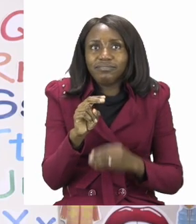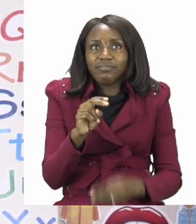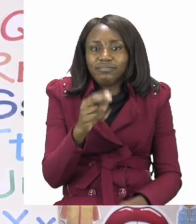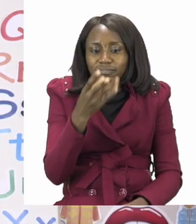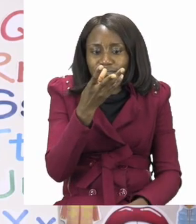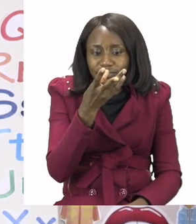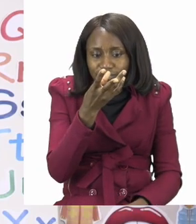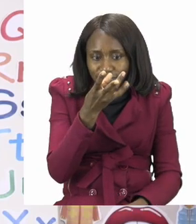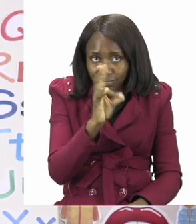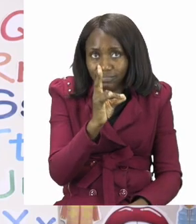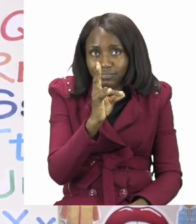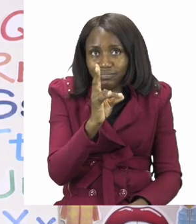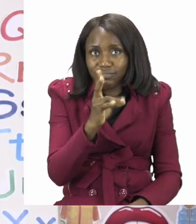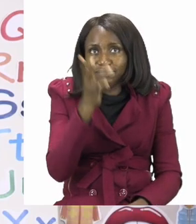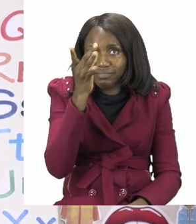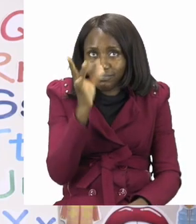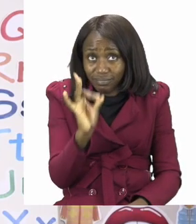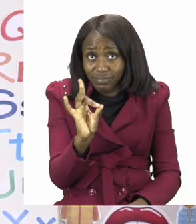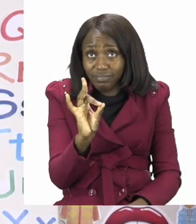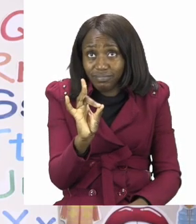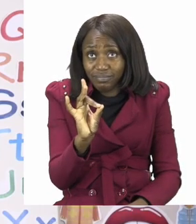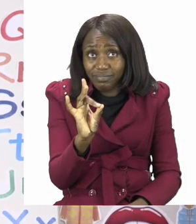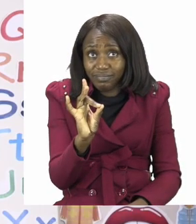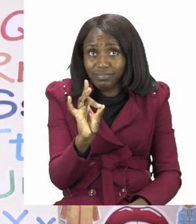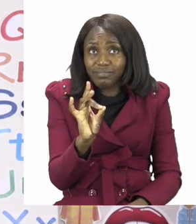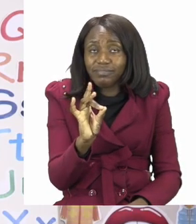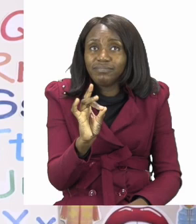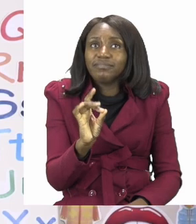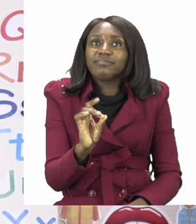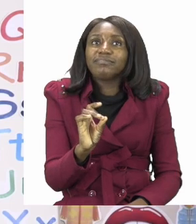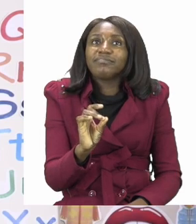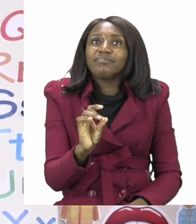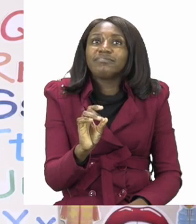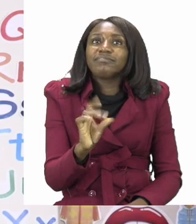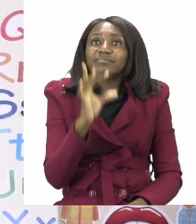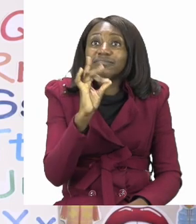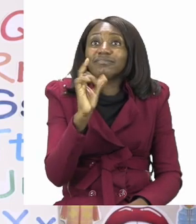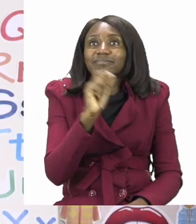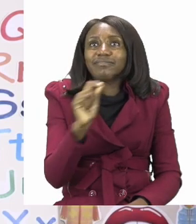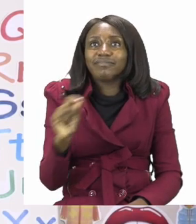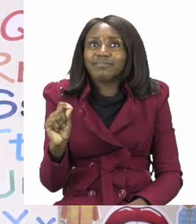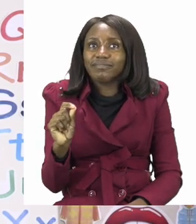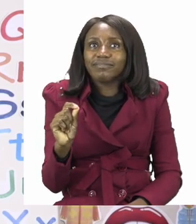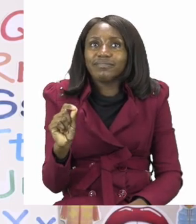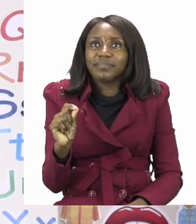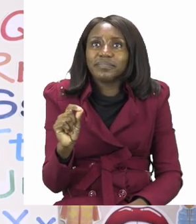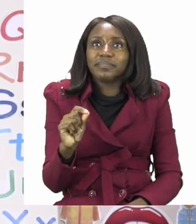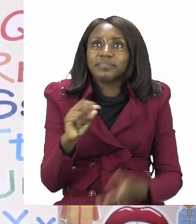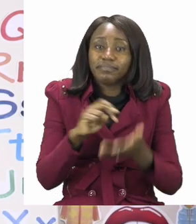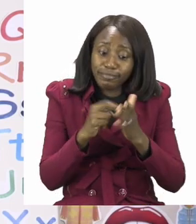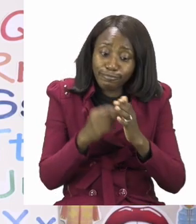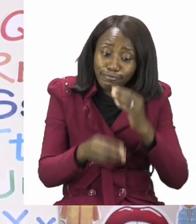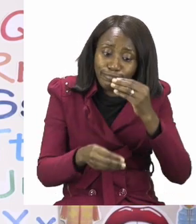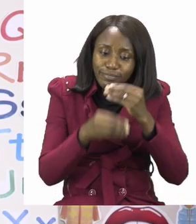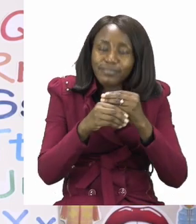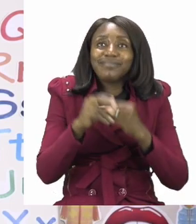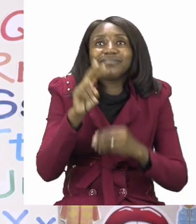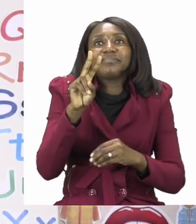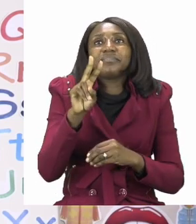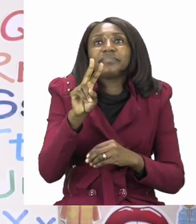we say 7, 8. So our number would be 8.